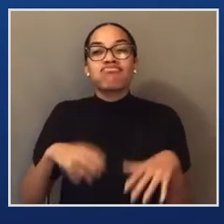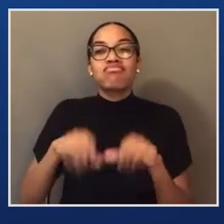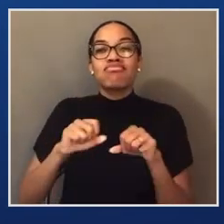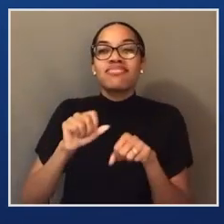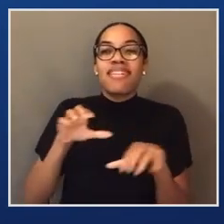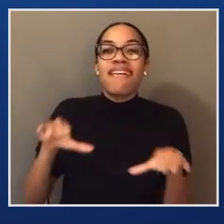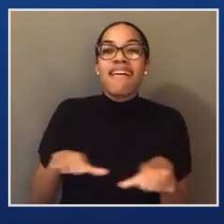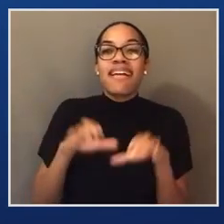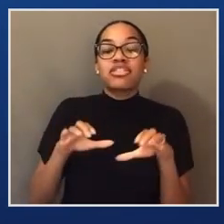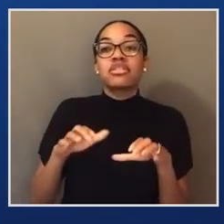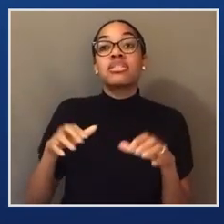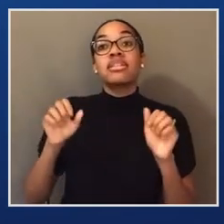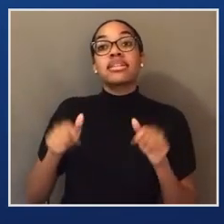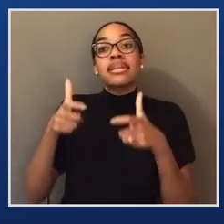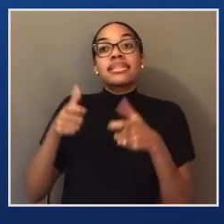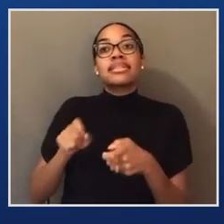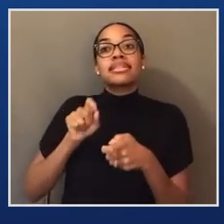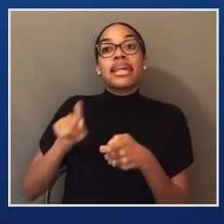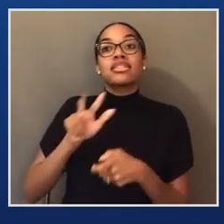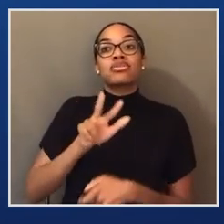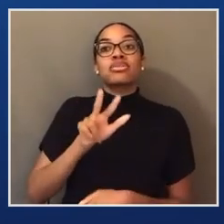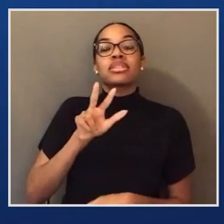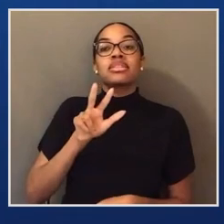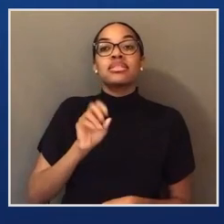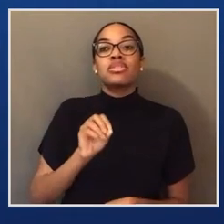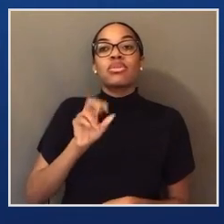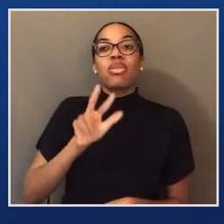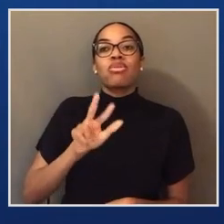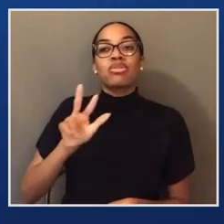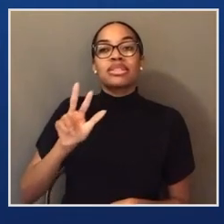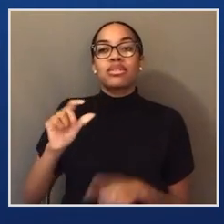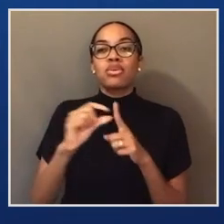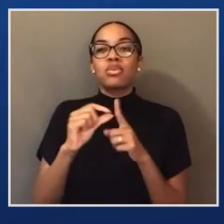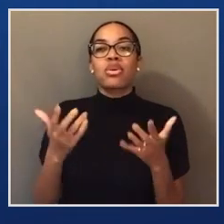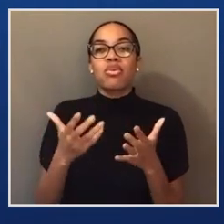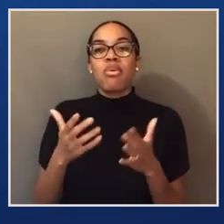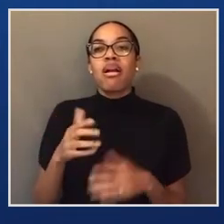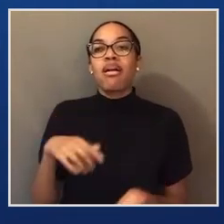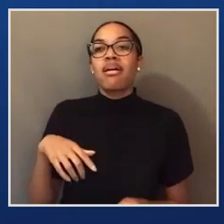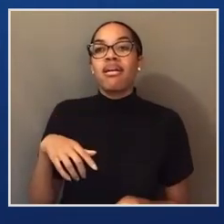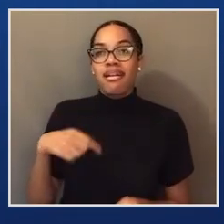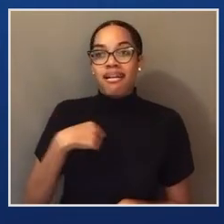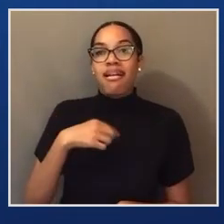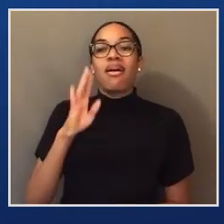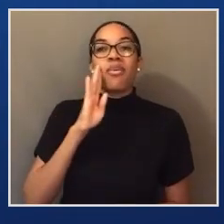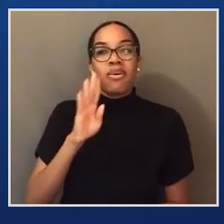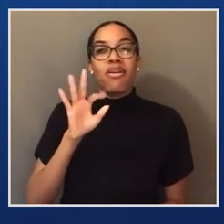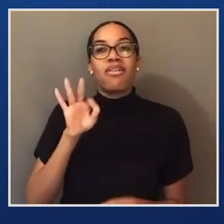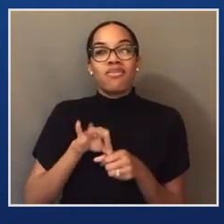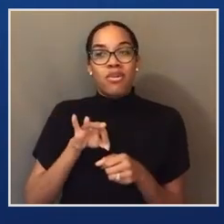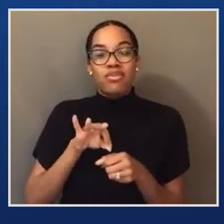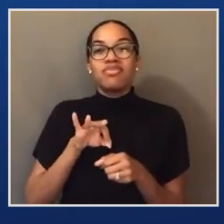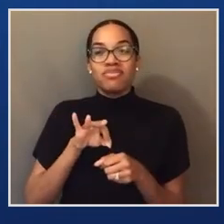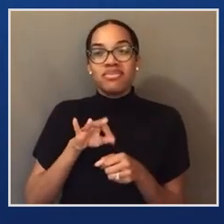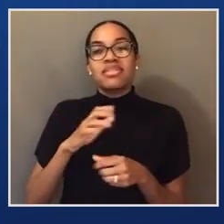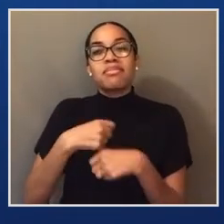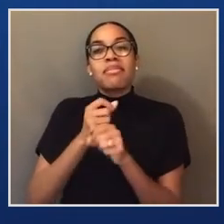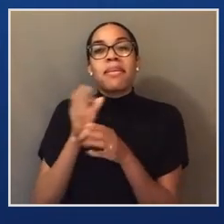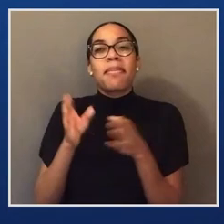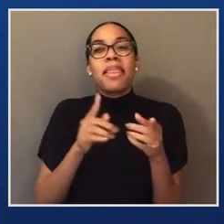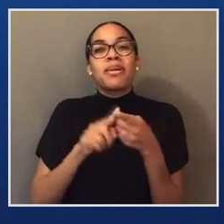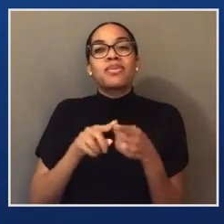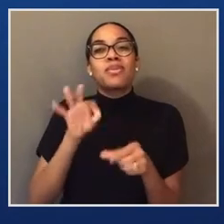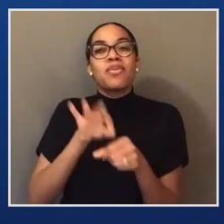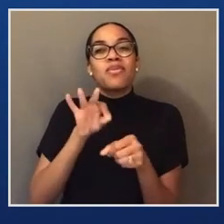30330 and visit IWillVote.com to make up your plan to vote. You got to make a plan. Because let me tell